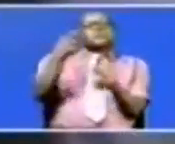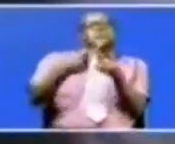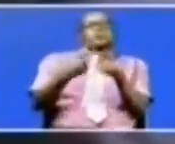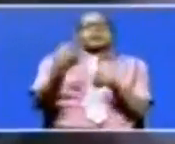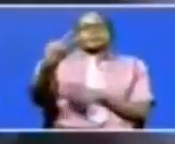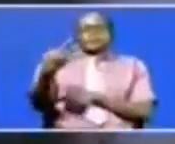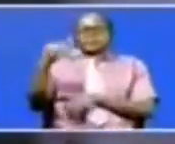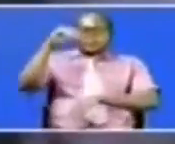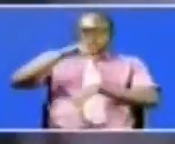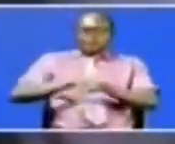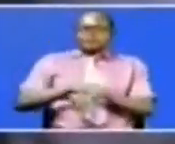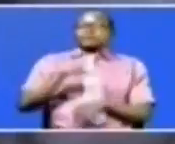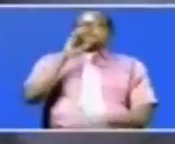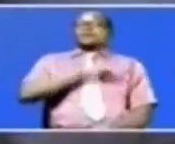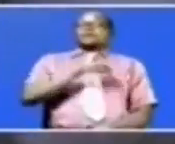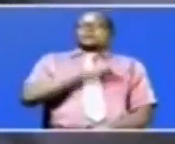earning interest.